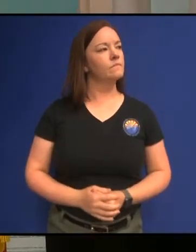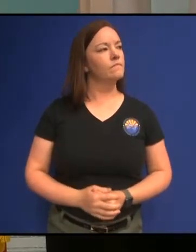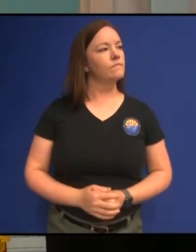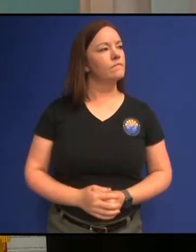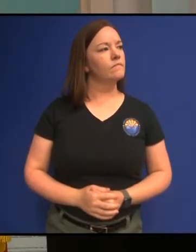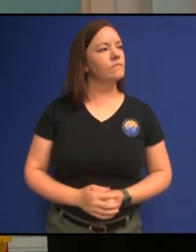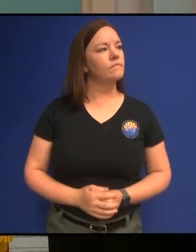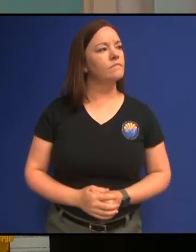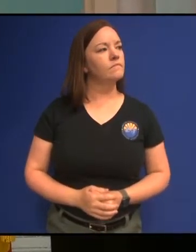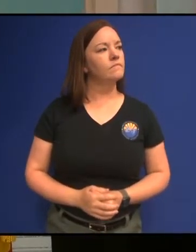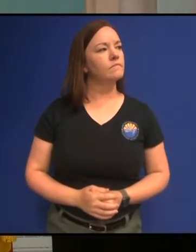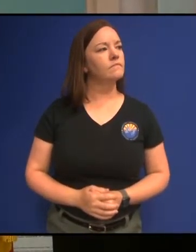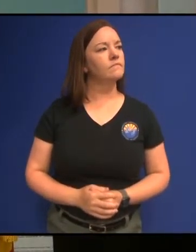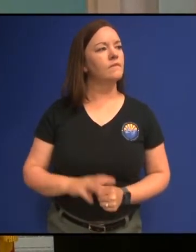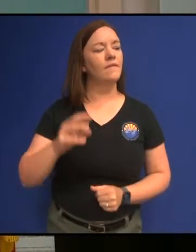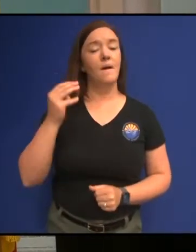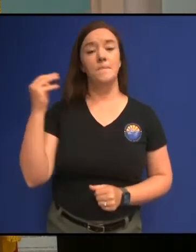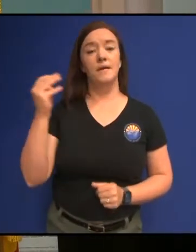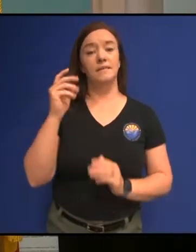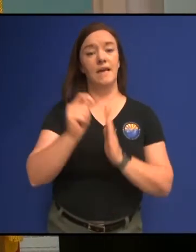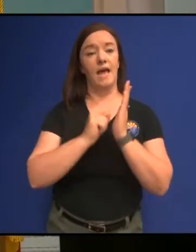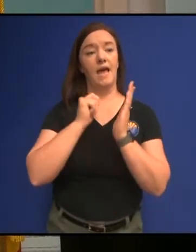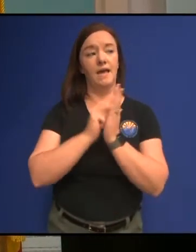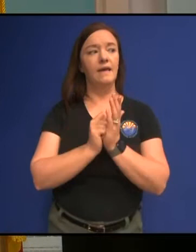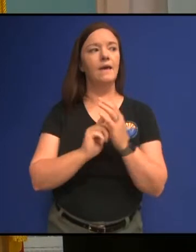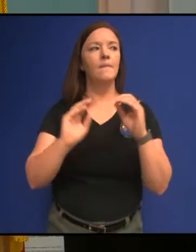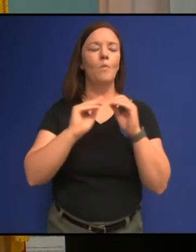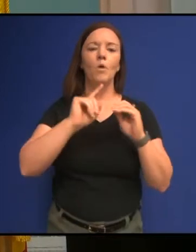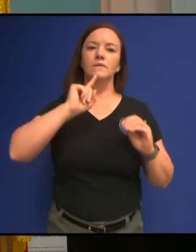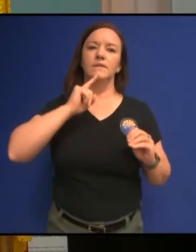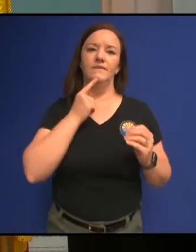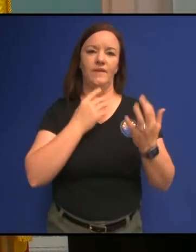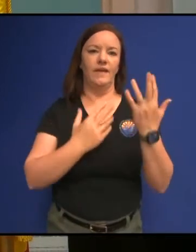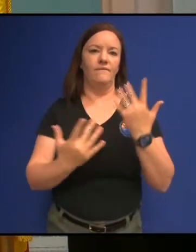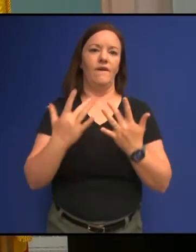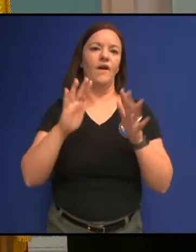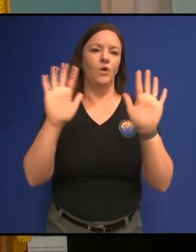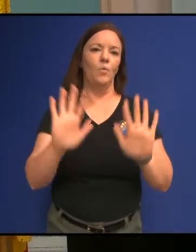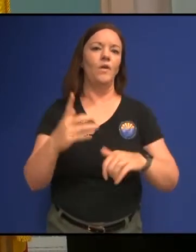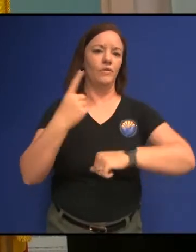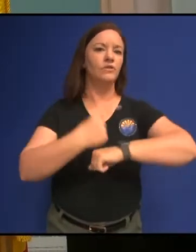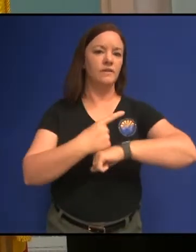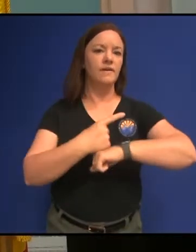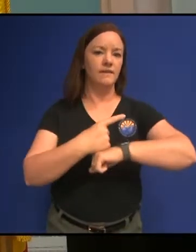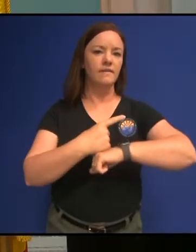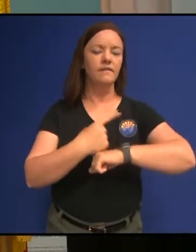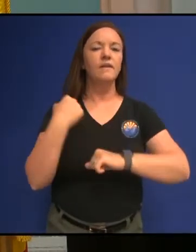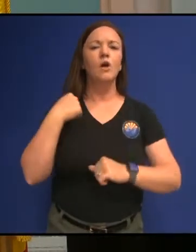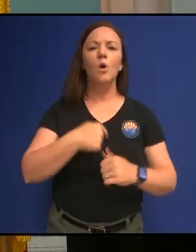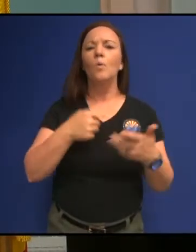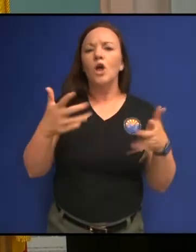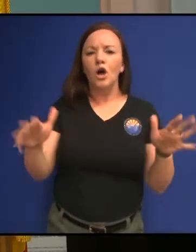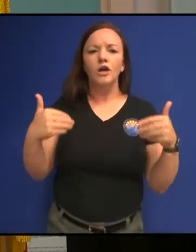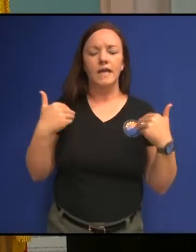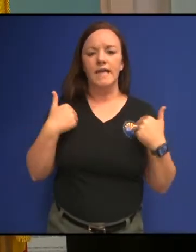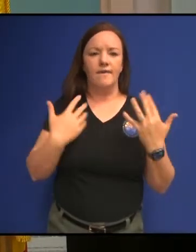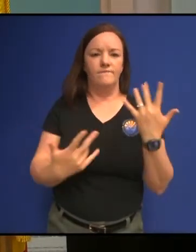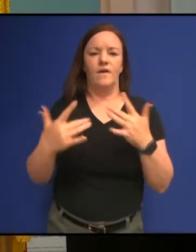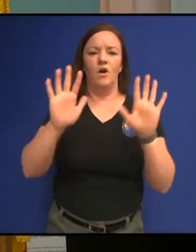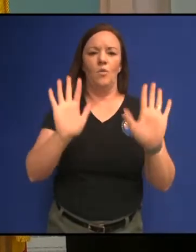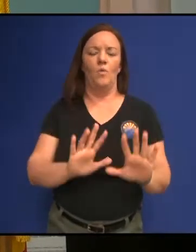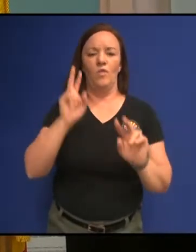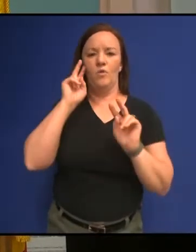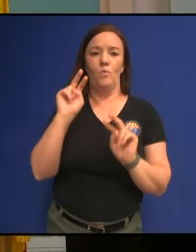And so I talk about that Monday period being our more significant fire weather day. We already have a fire weather watch out for